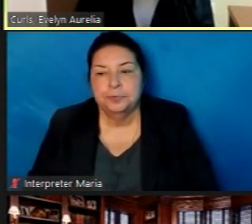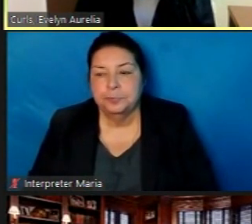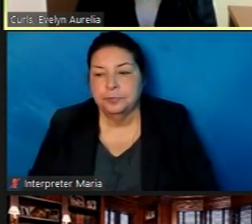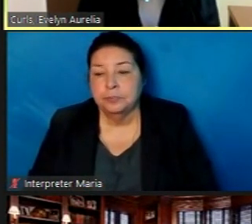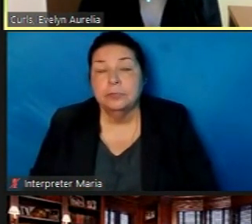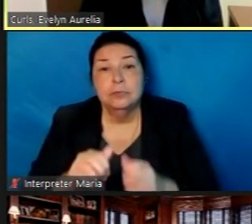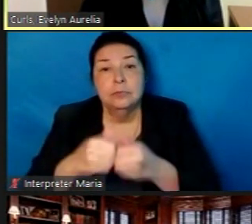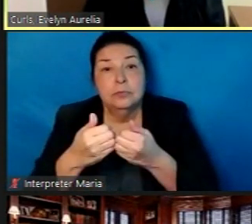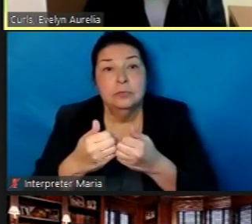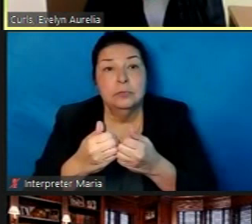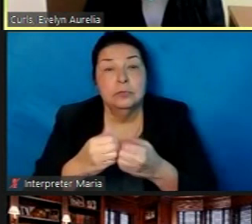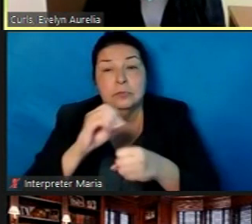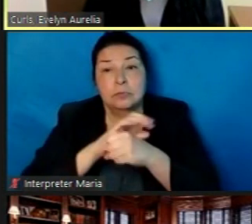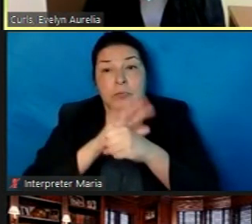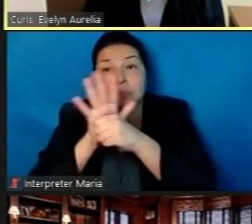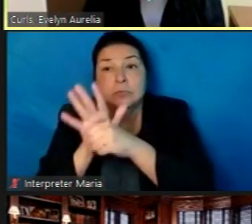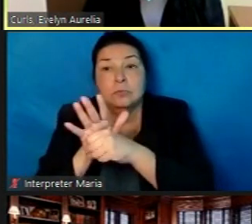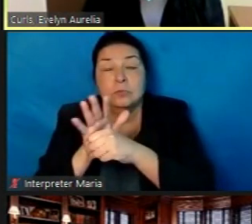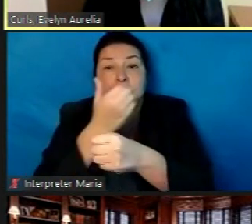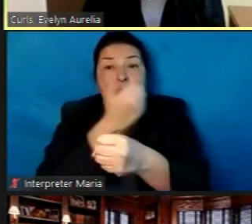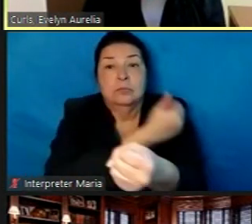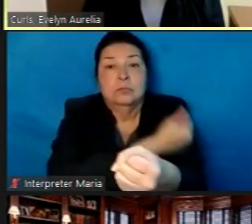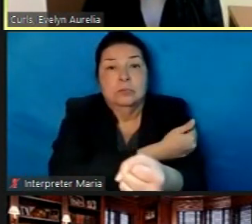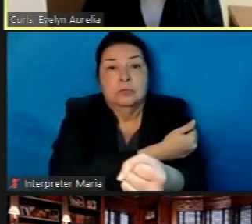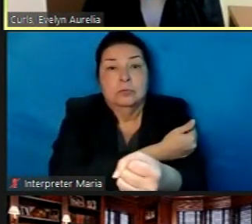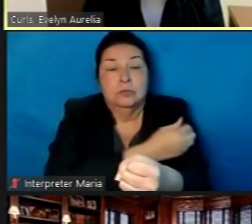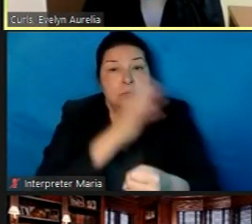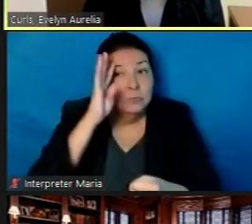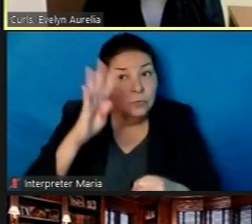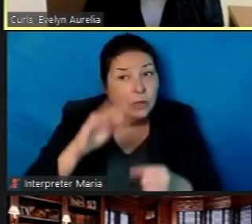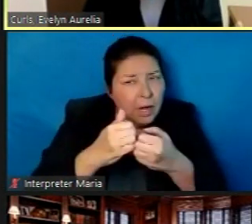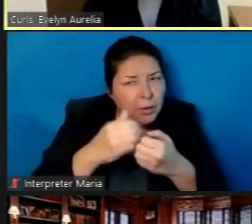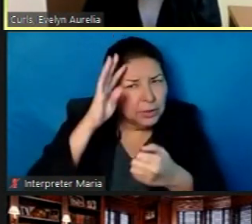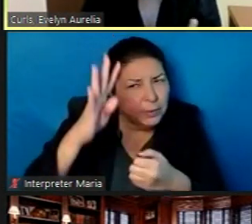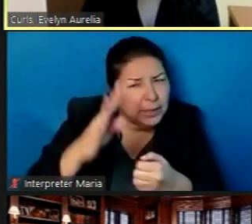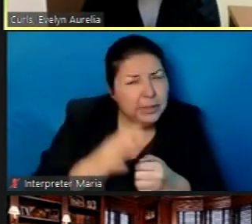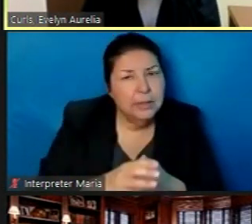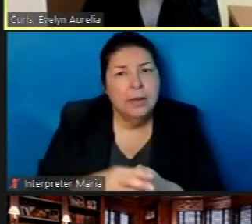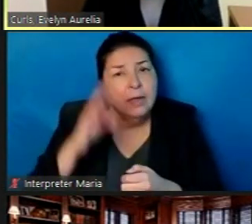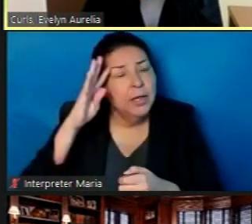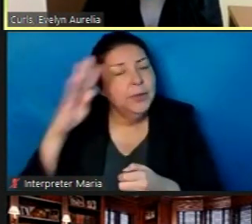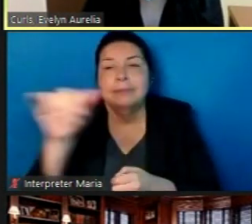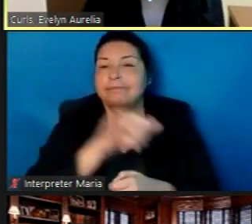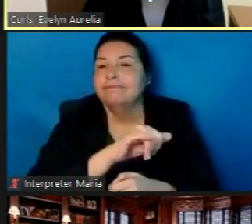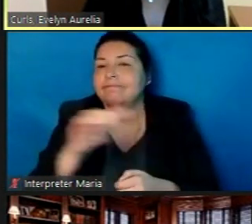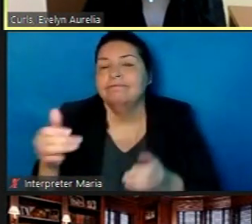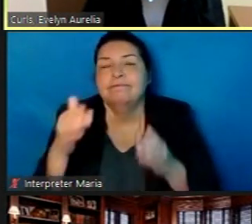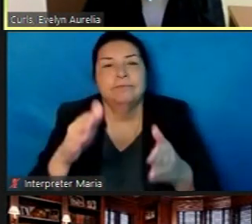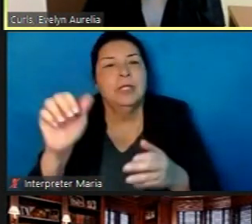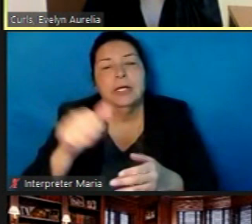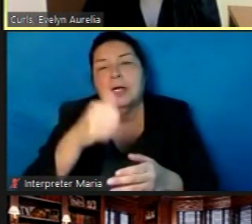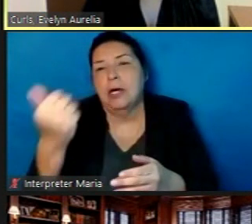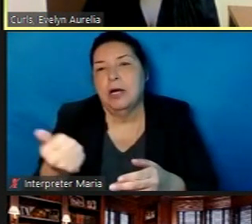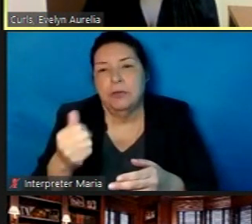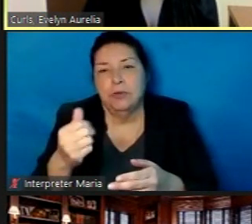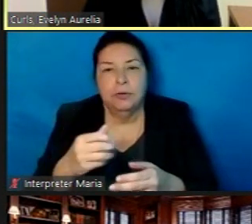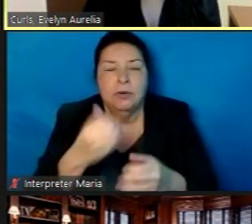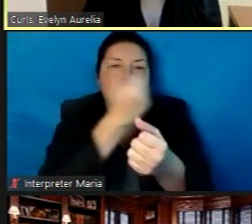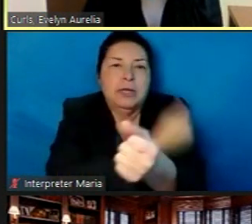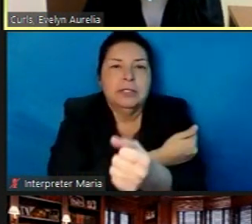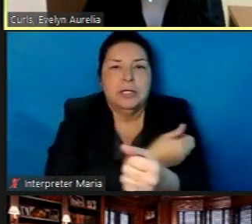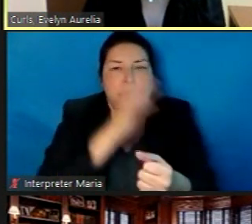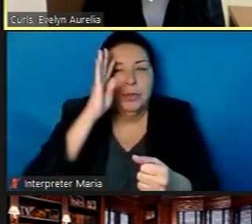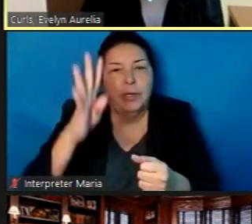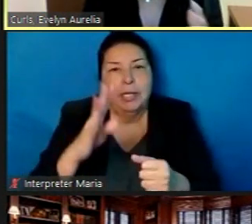How were the COVID vaccines created? So they were created the same way that every other vaccine was created in the